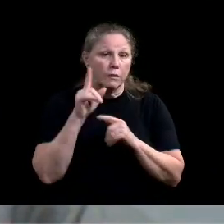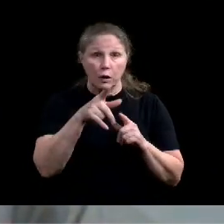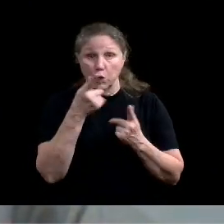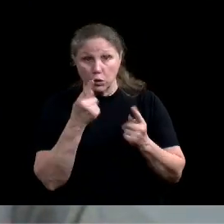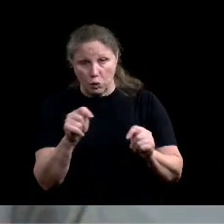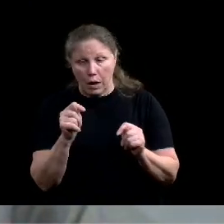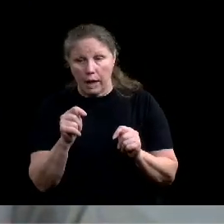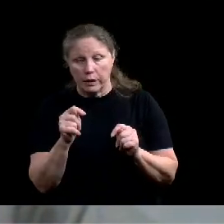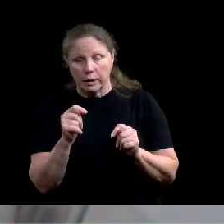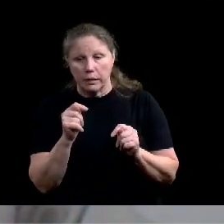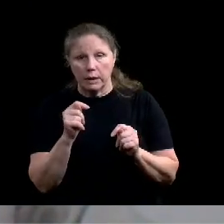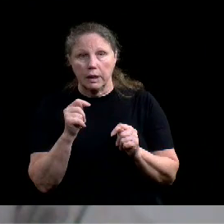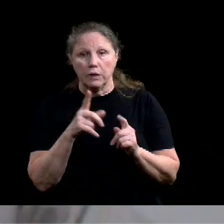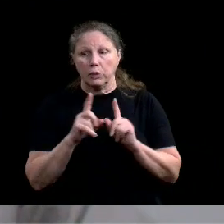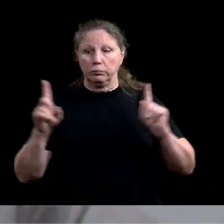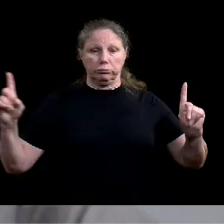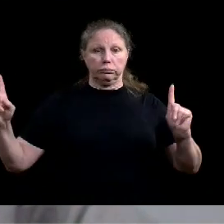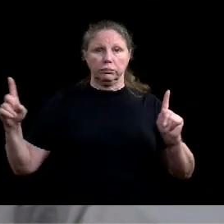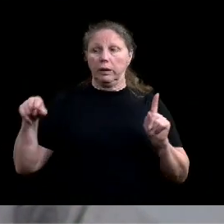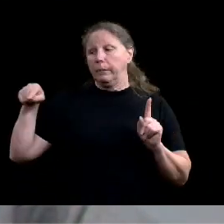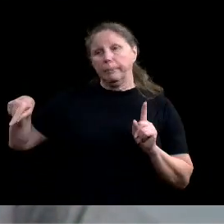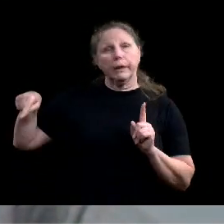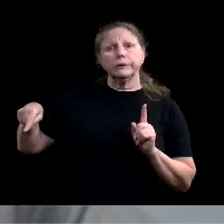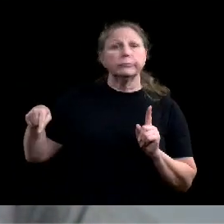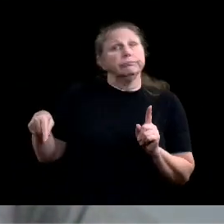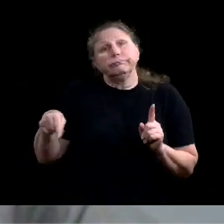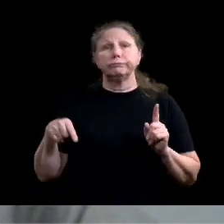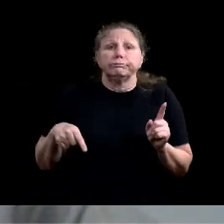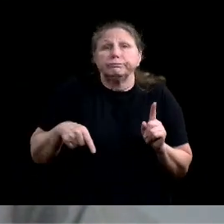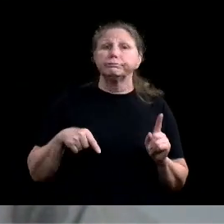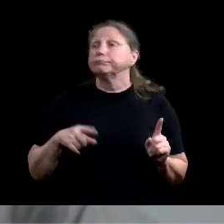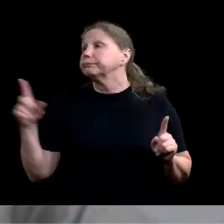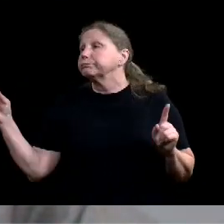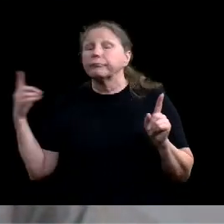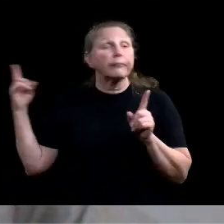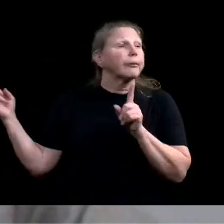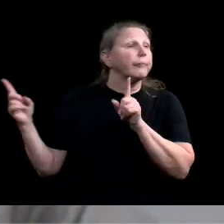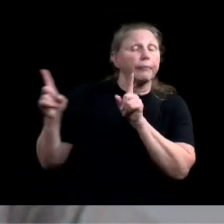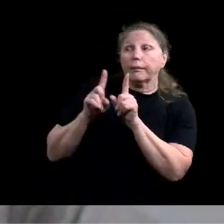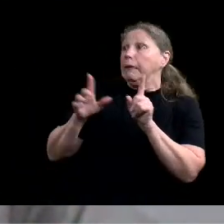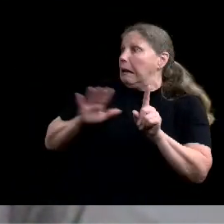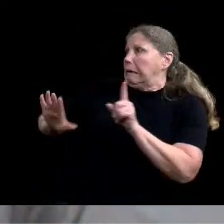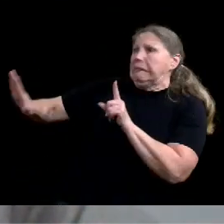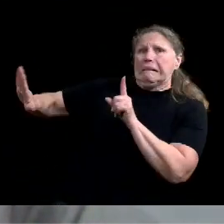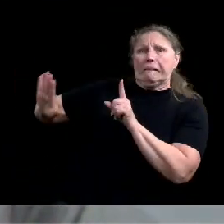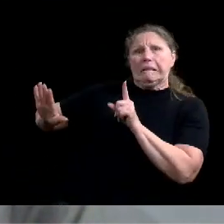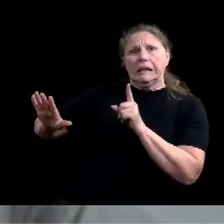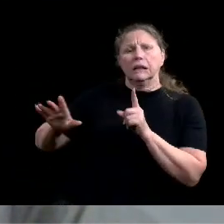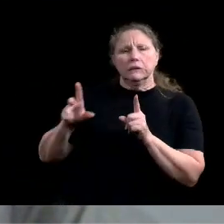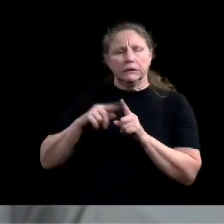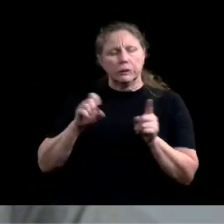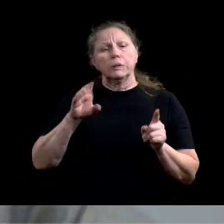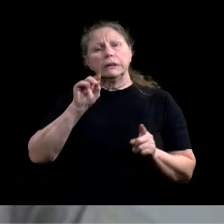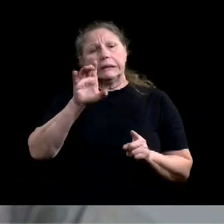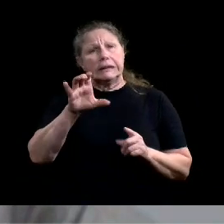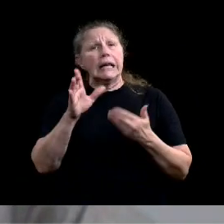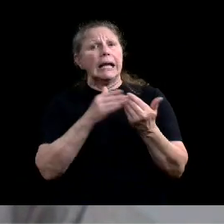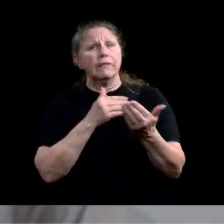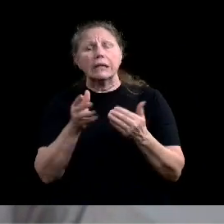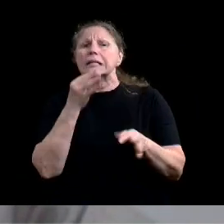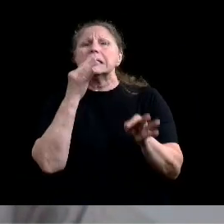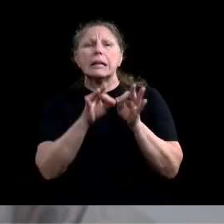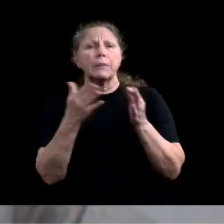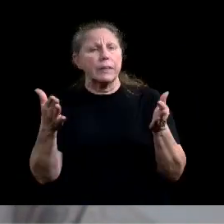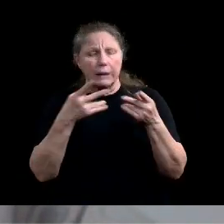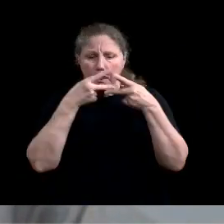paying attention, and it's not so. The CDC recommends that even a simple mask can give you some protection, or